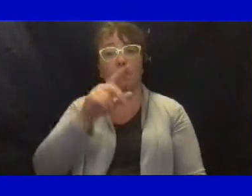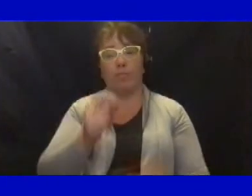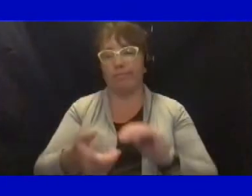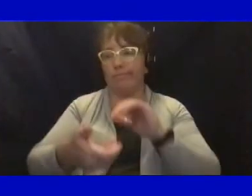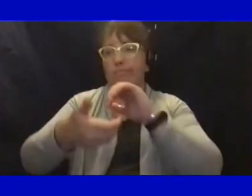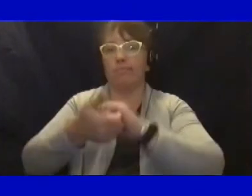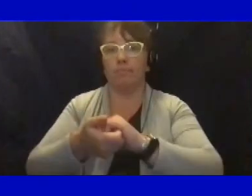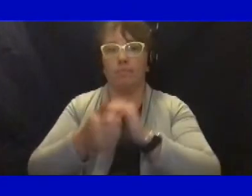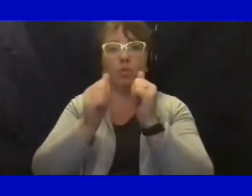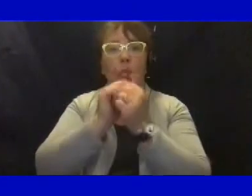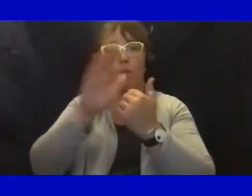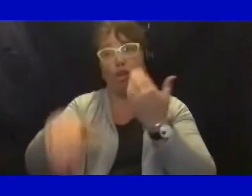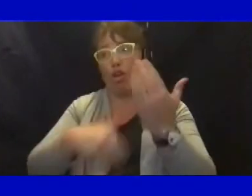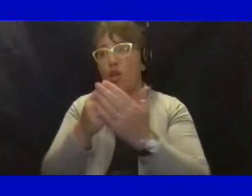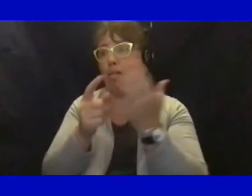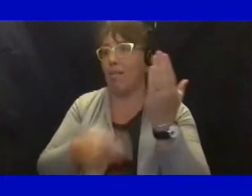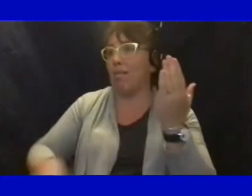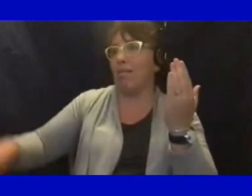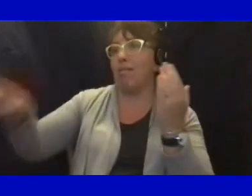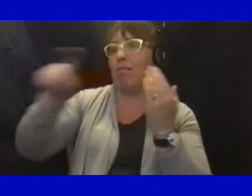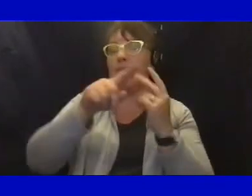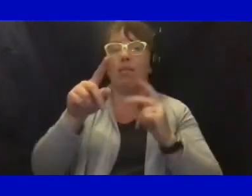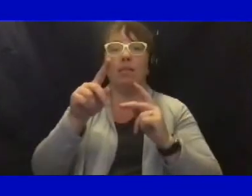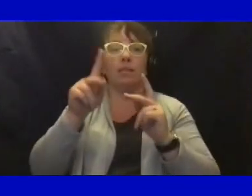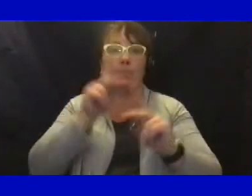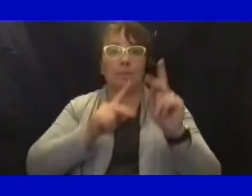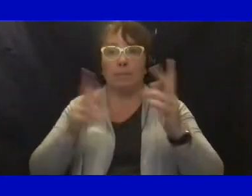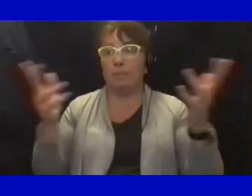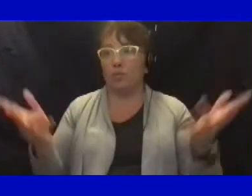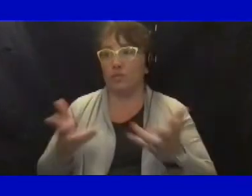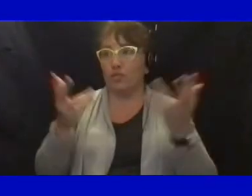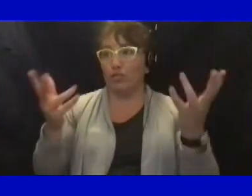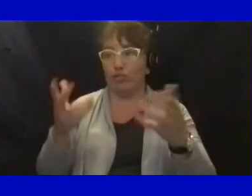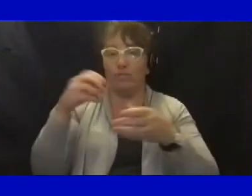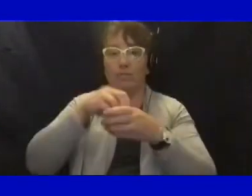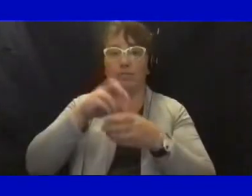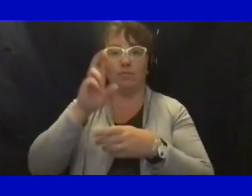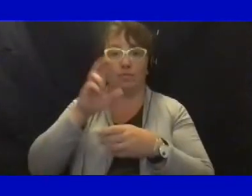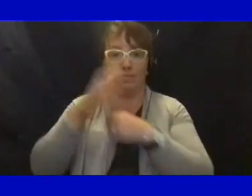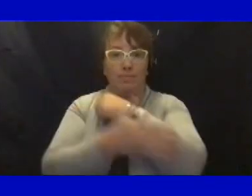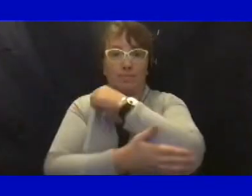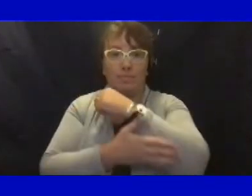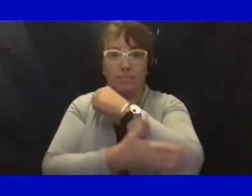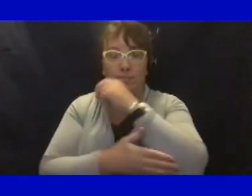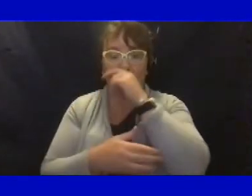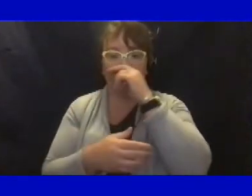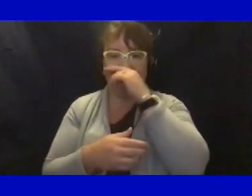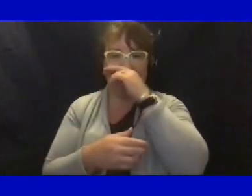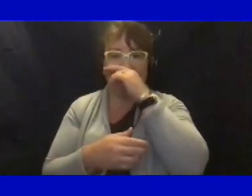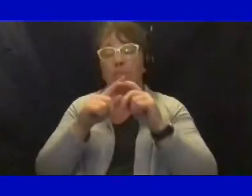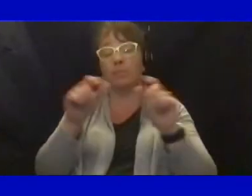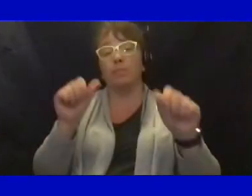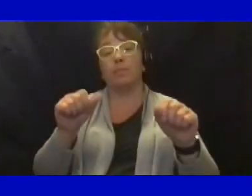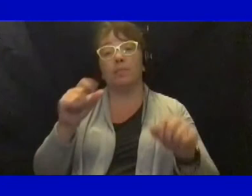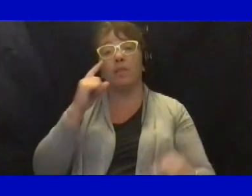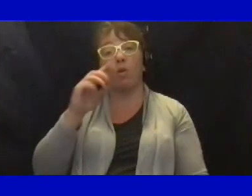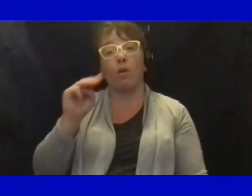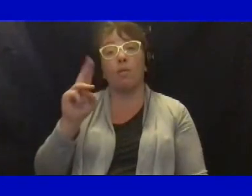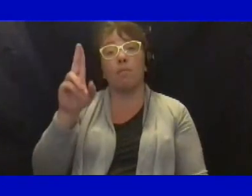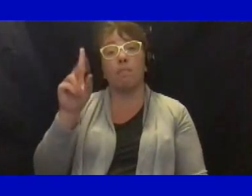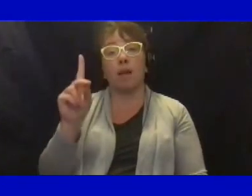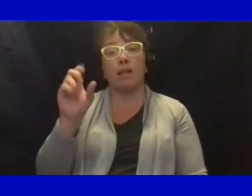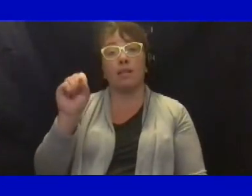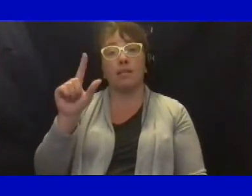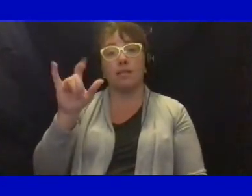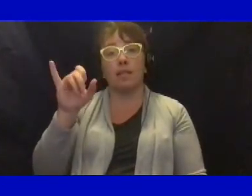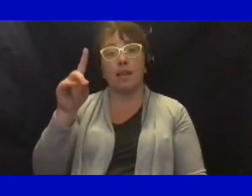allied agencies to prepare for the winter storm season and the possibility of flooding and mudslides. We'd like to let our residents know that